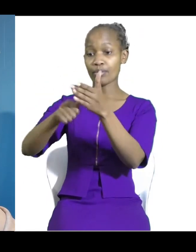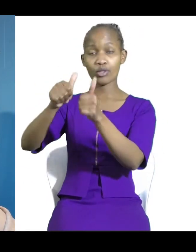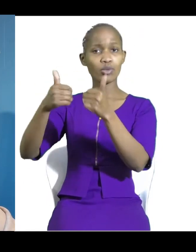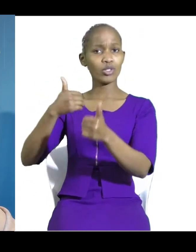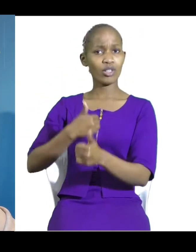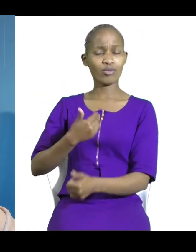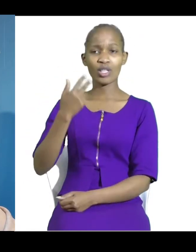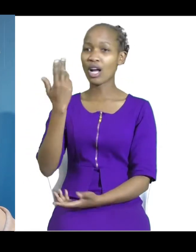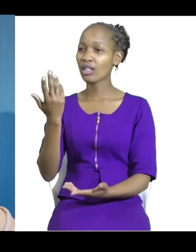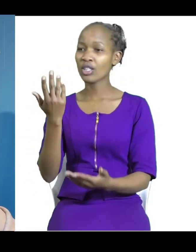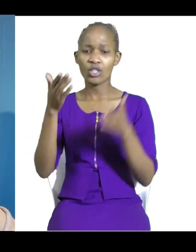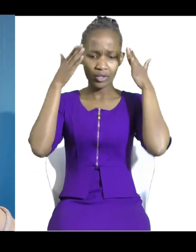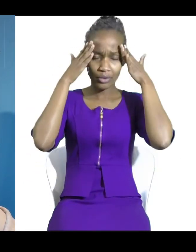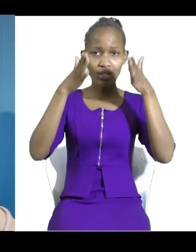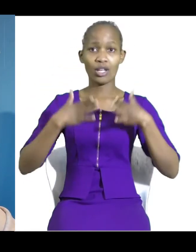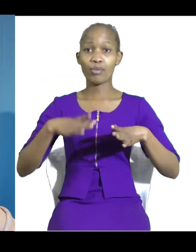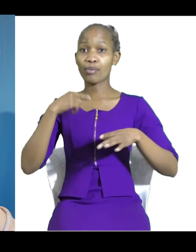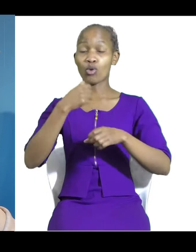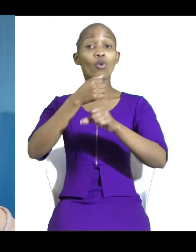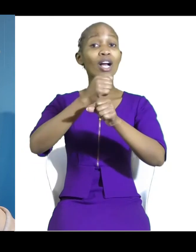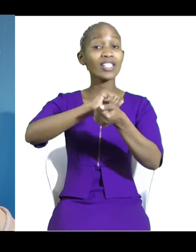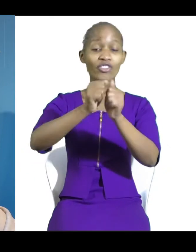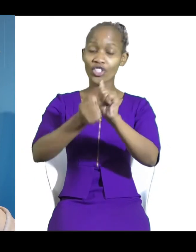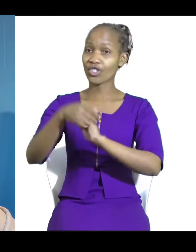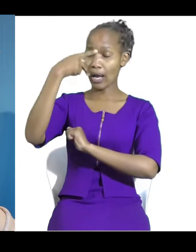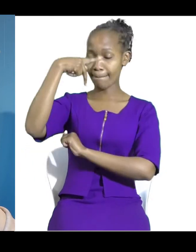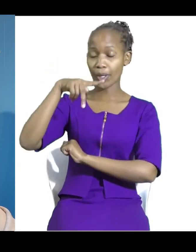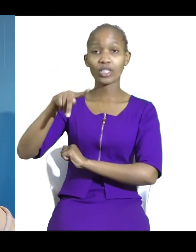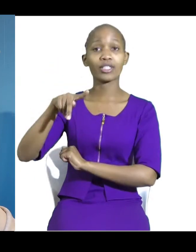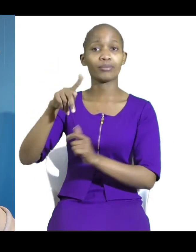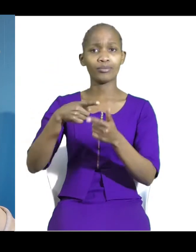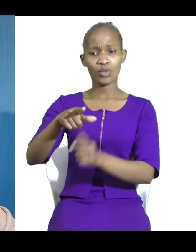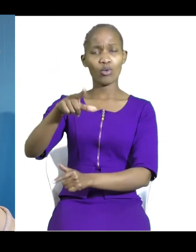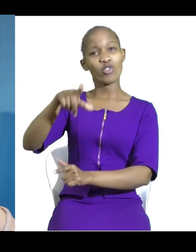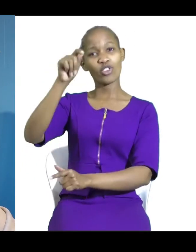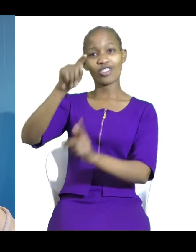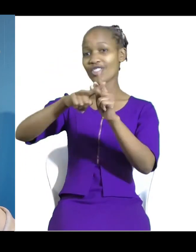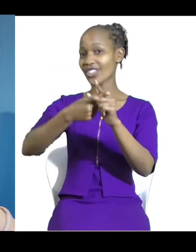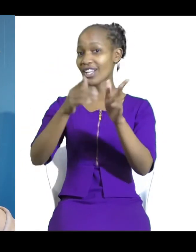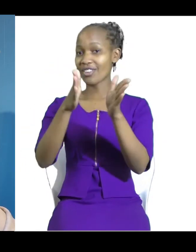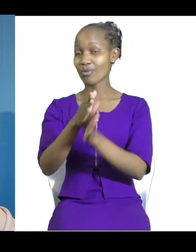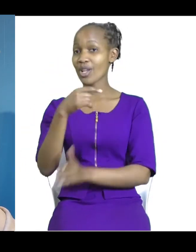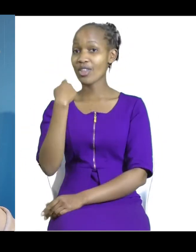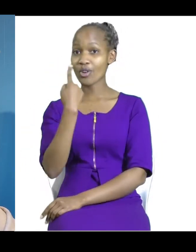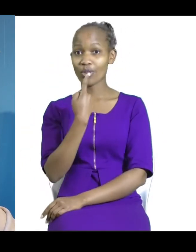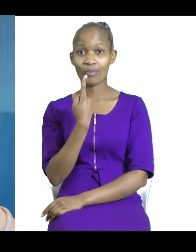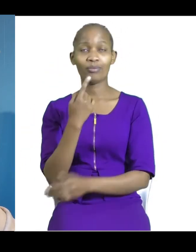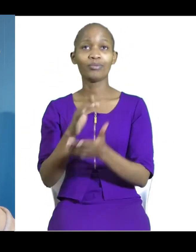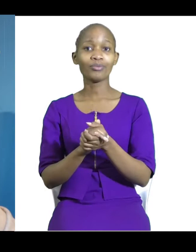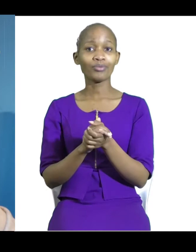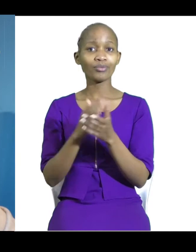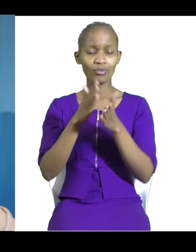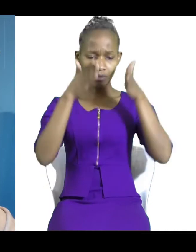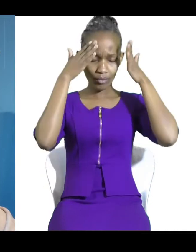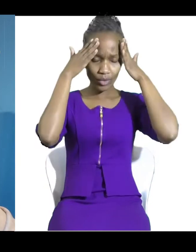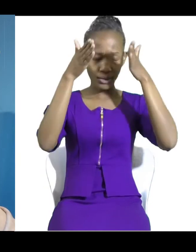problems, to actually looking at people who are making big steps in policy spaces. And we have chosen to start this series, which